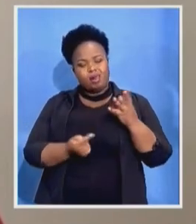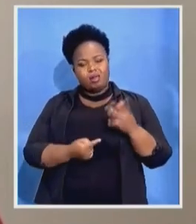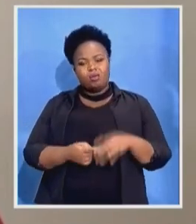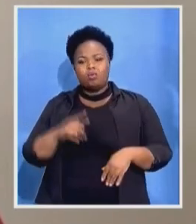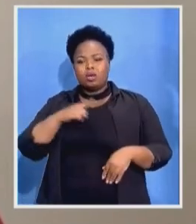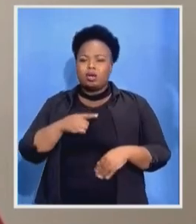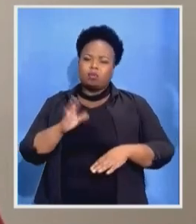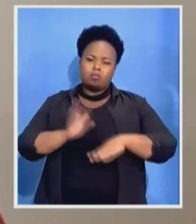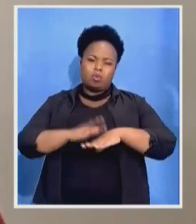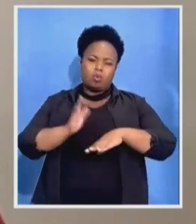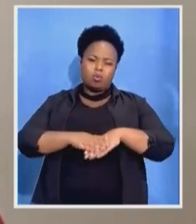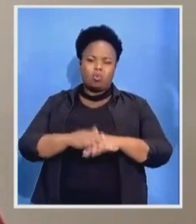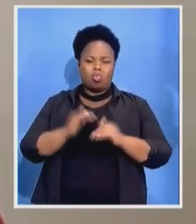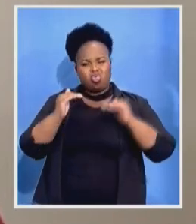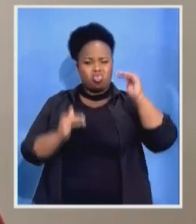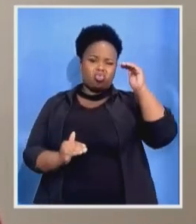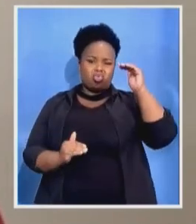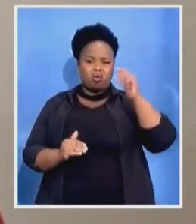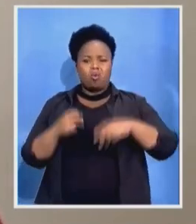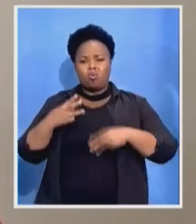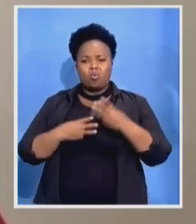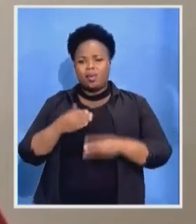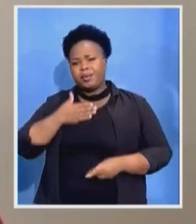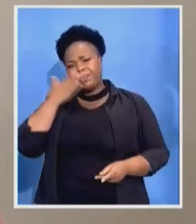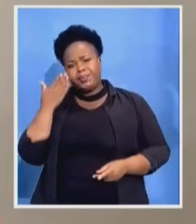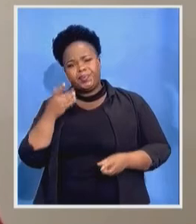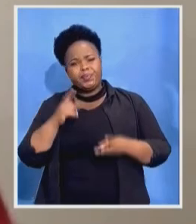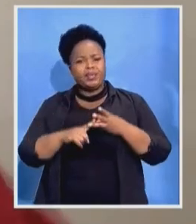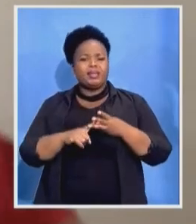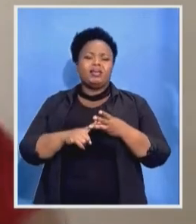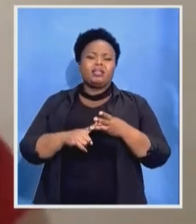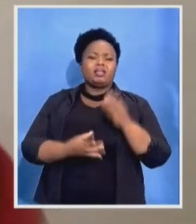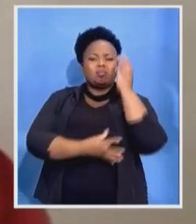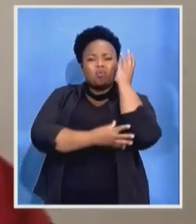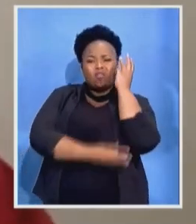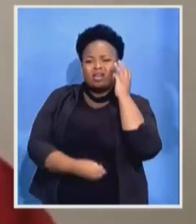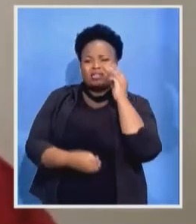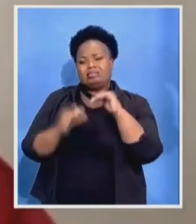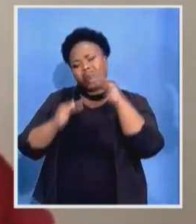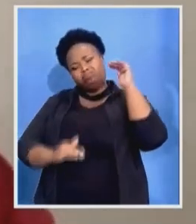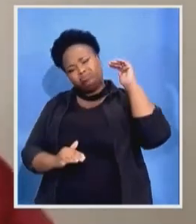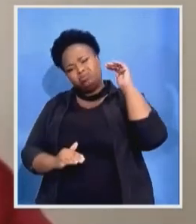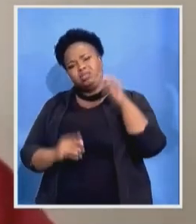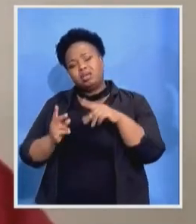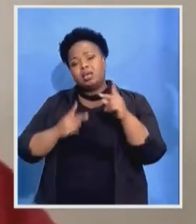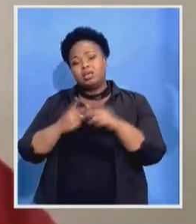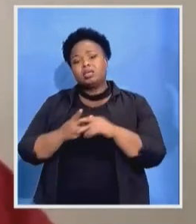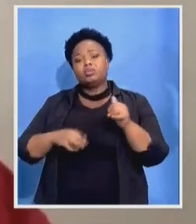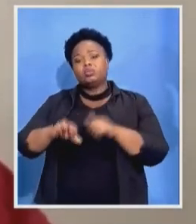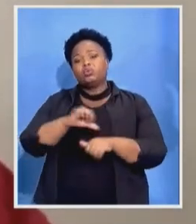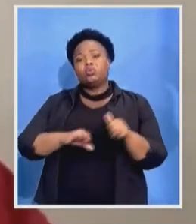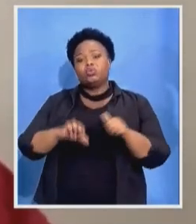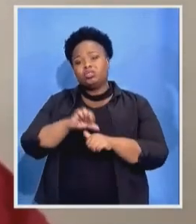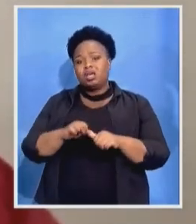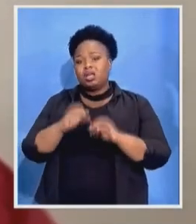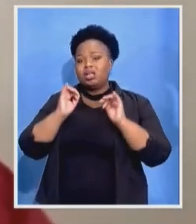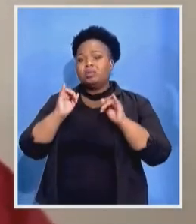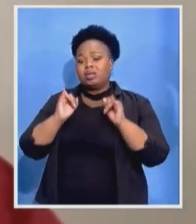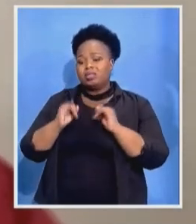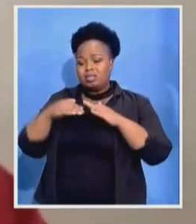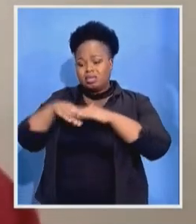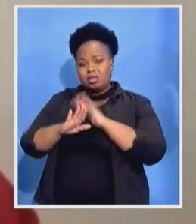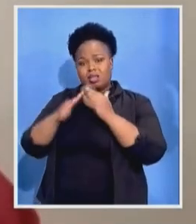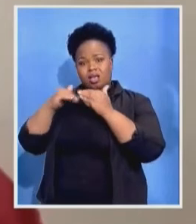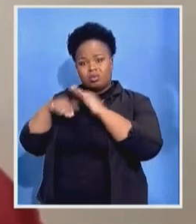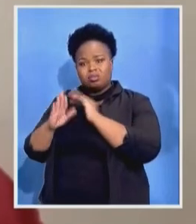and poverty, and the impact of social reproduction crisis are unimaginable. It is therefore